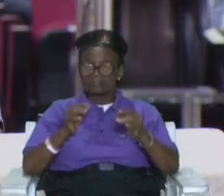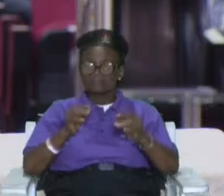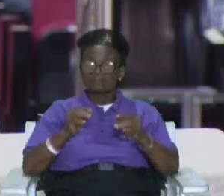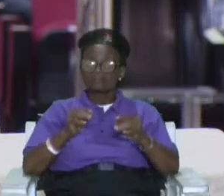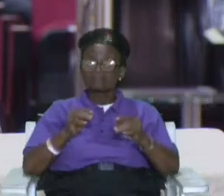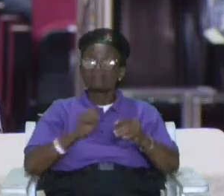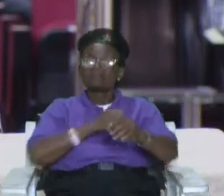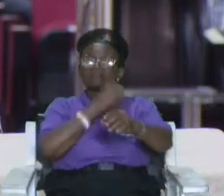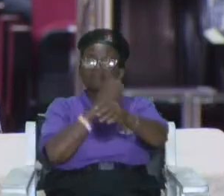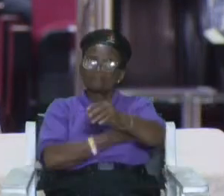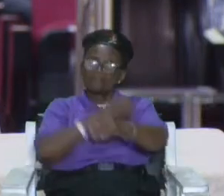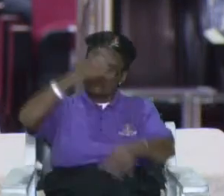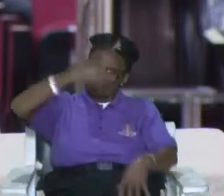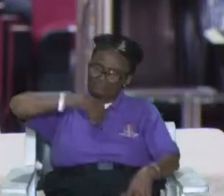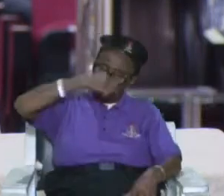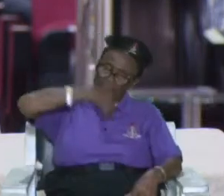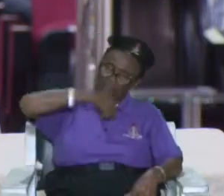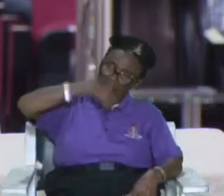empower me